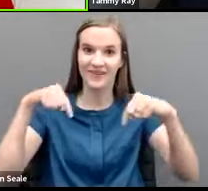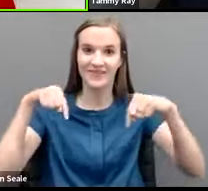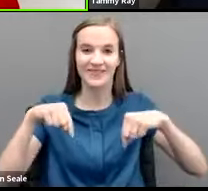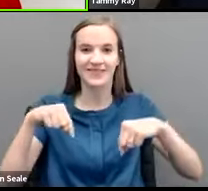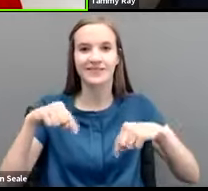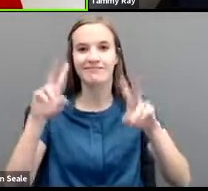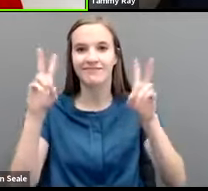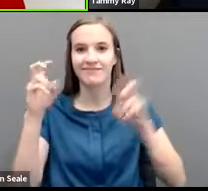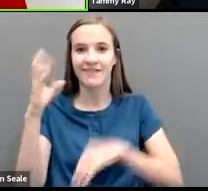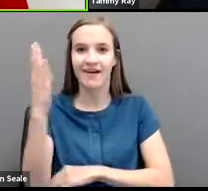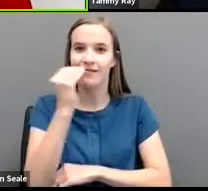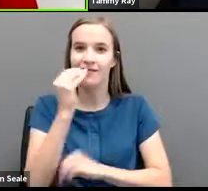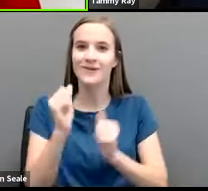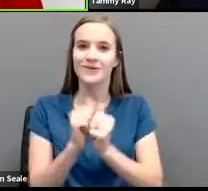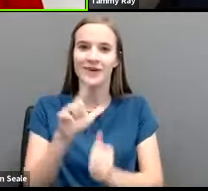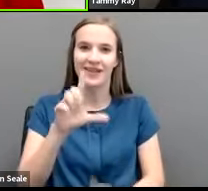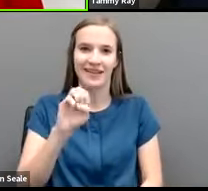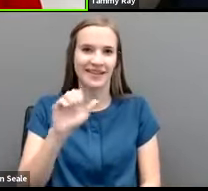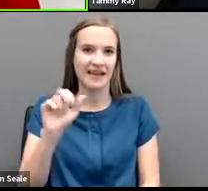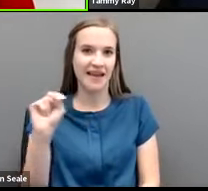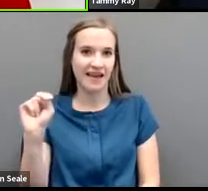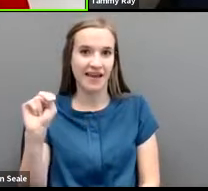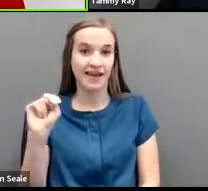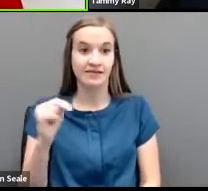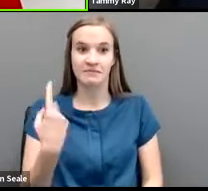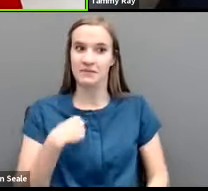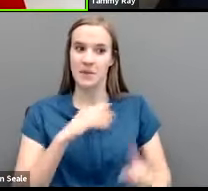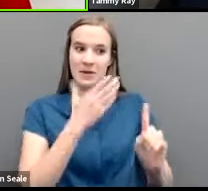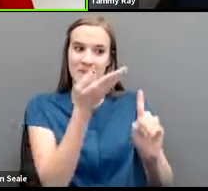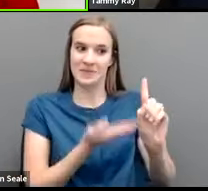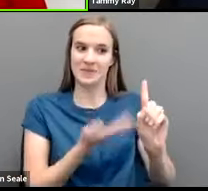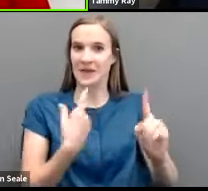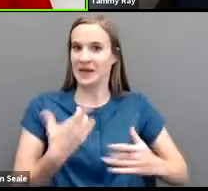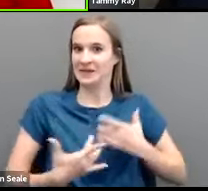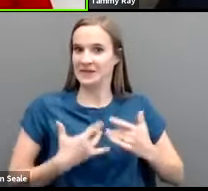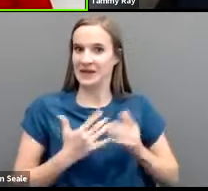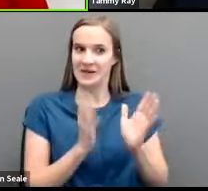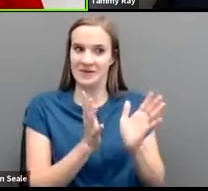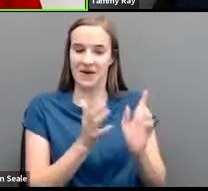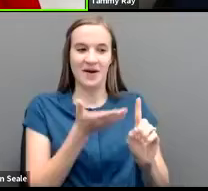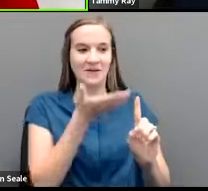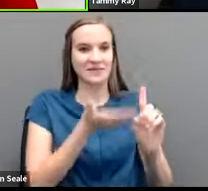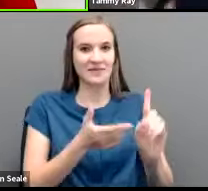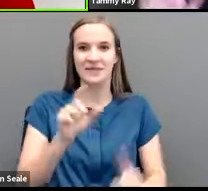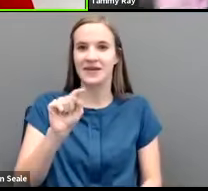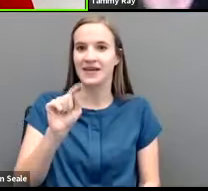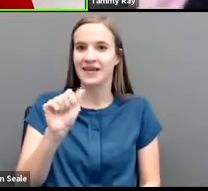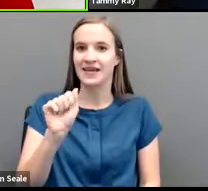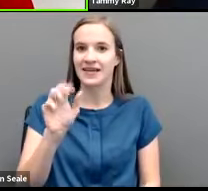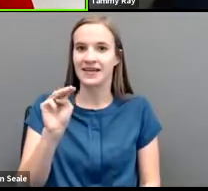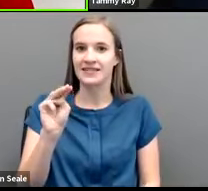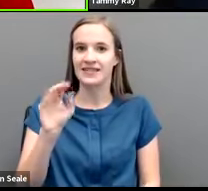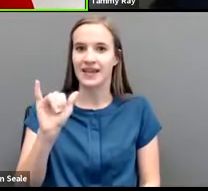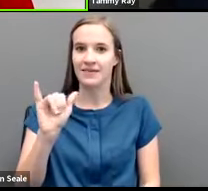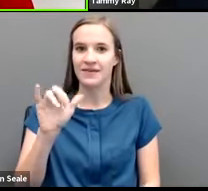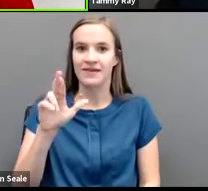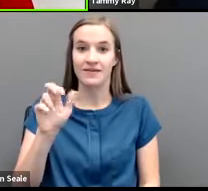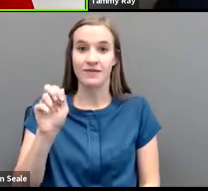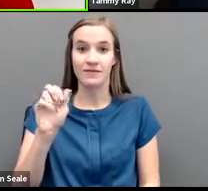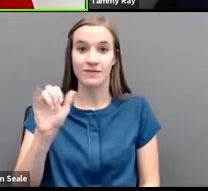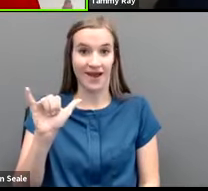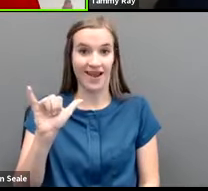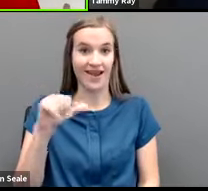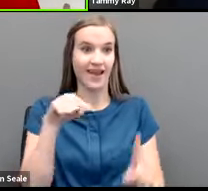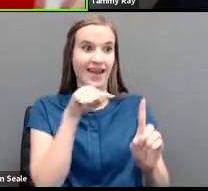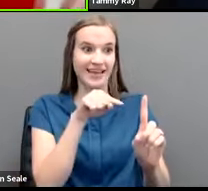Lunch with LeAnn. We have a very exciting guest today. Tammy Ray is here, coming live from